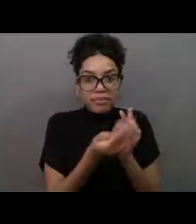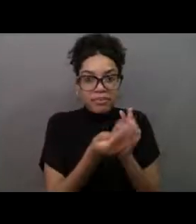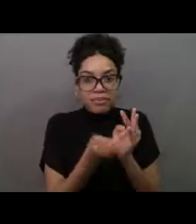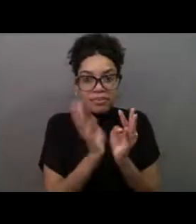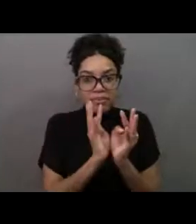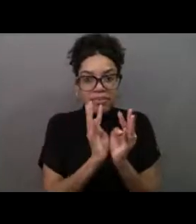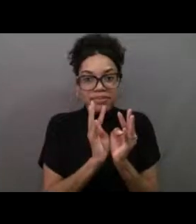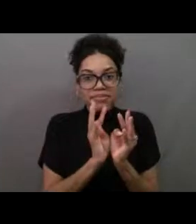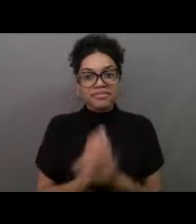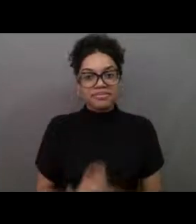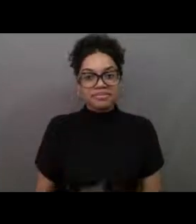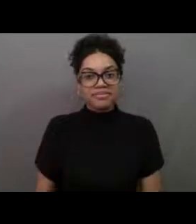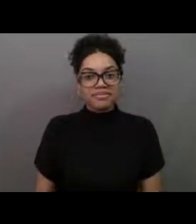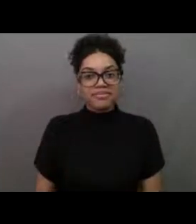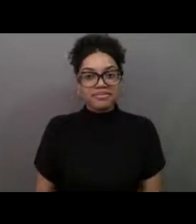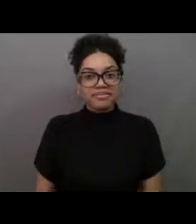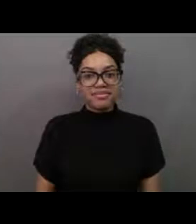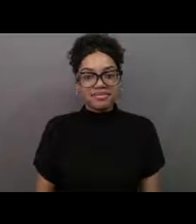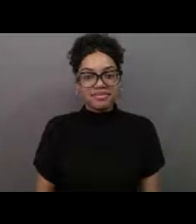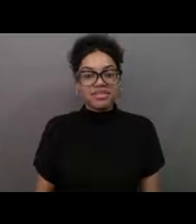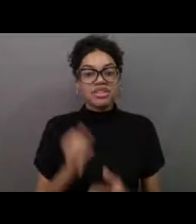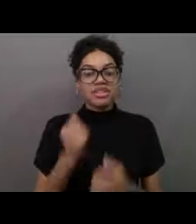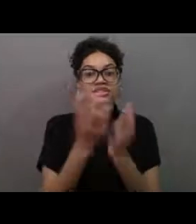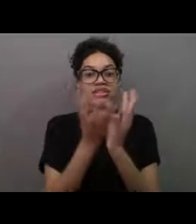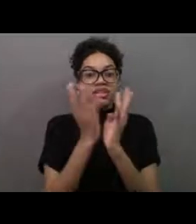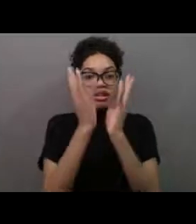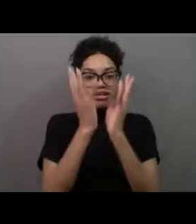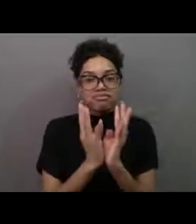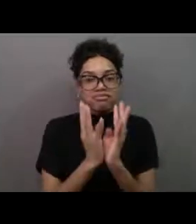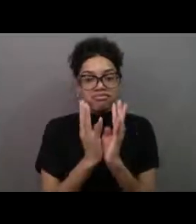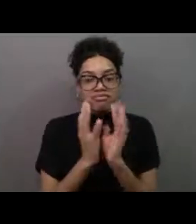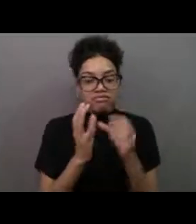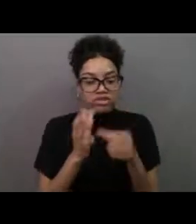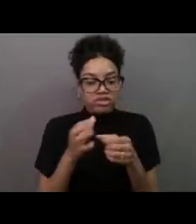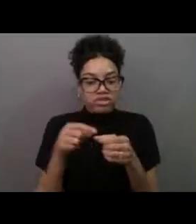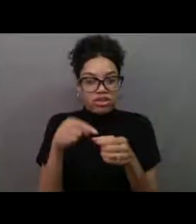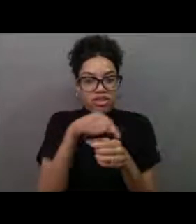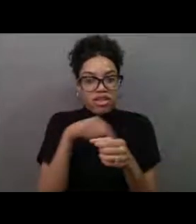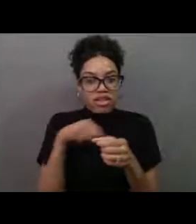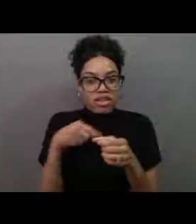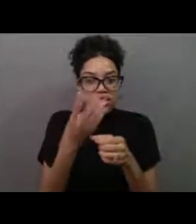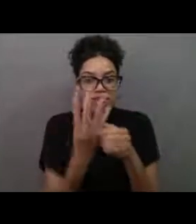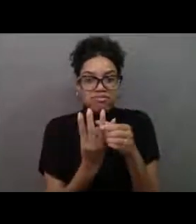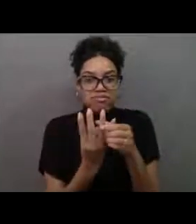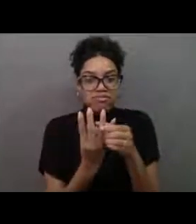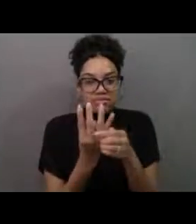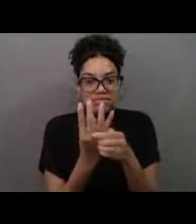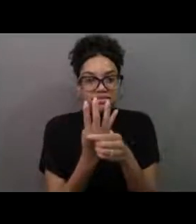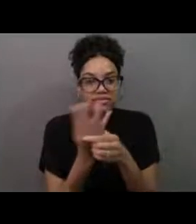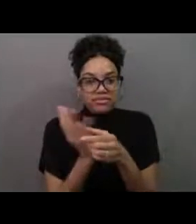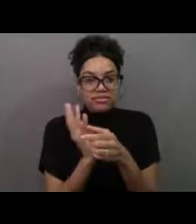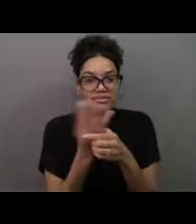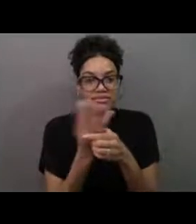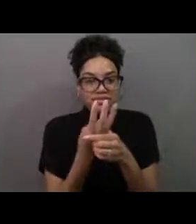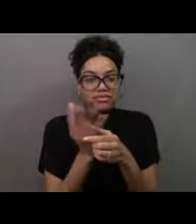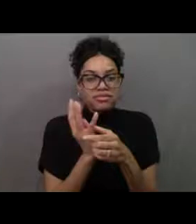little crevices inside that circle. That's how the coral builds their skeleton. So what the end result